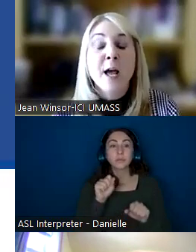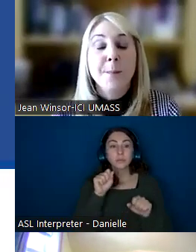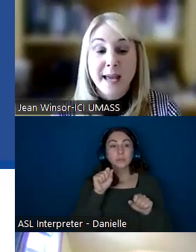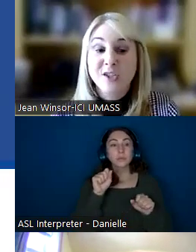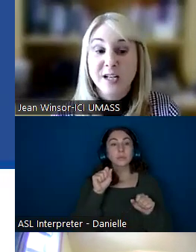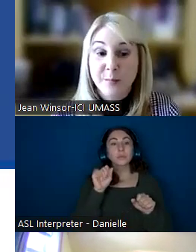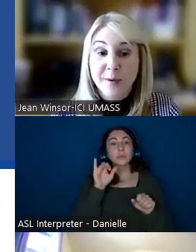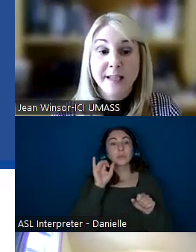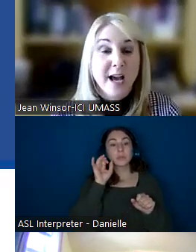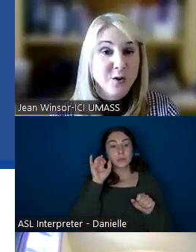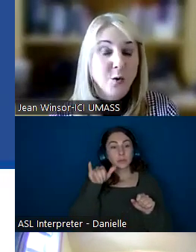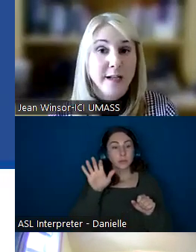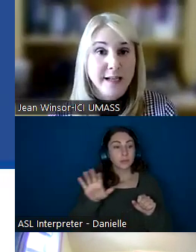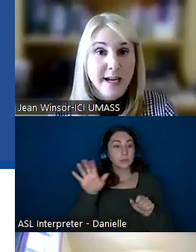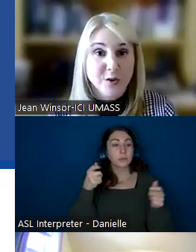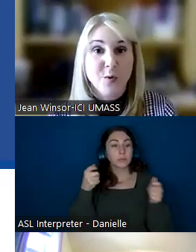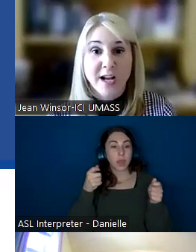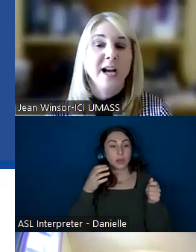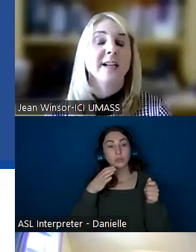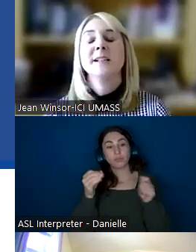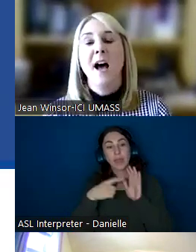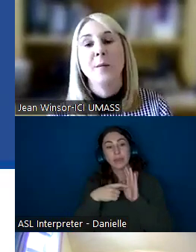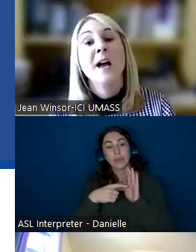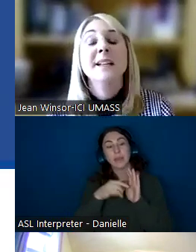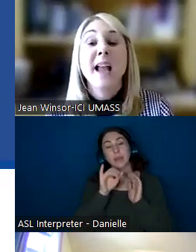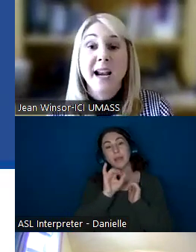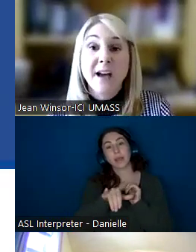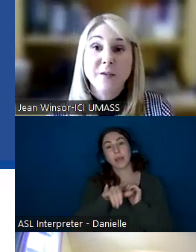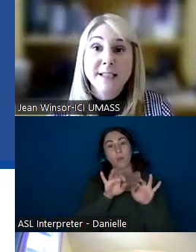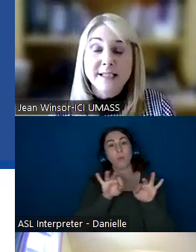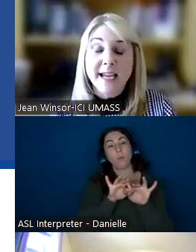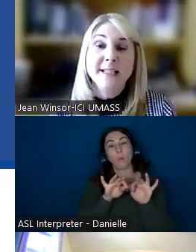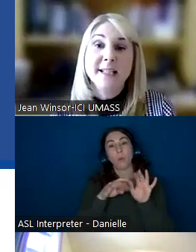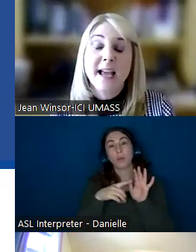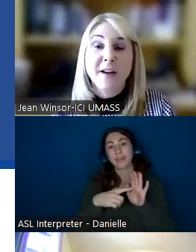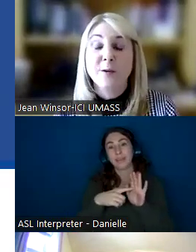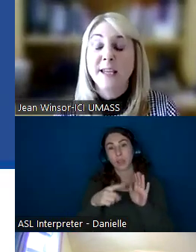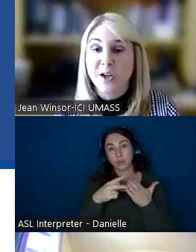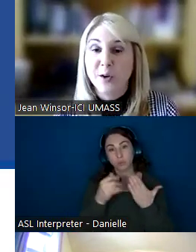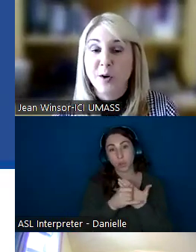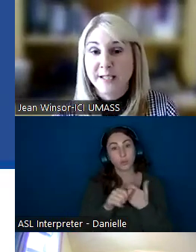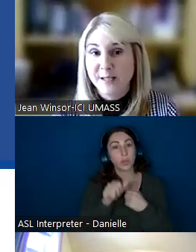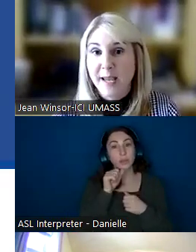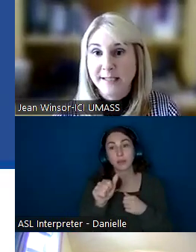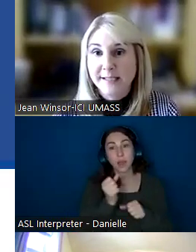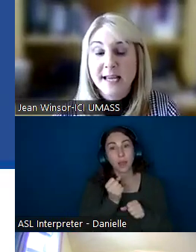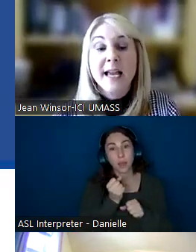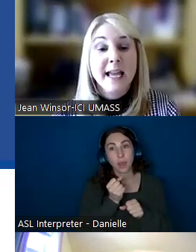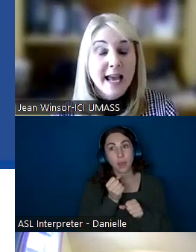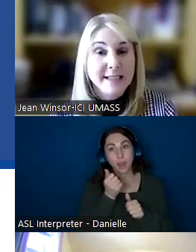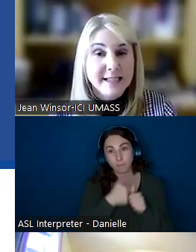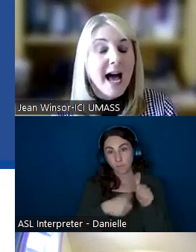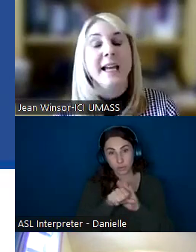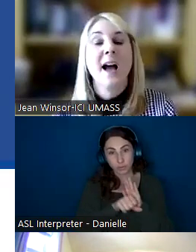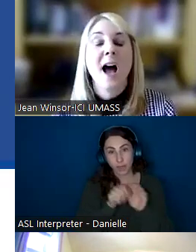cooperatively manage and implement the National Core Indicators Project. Not every state every year participates